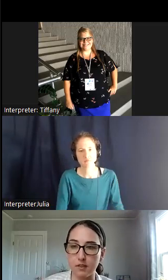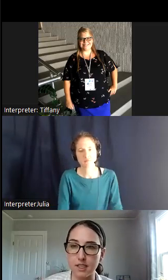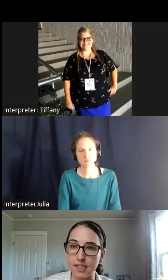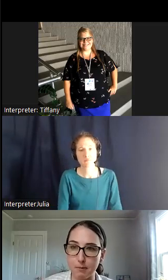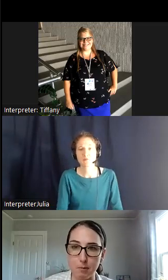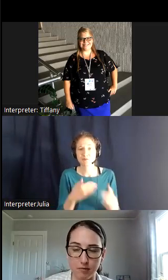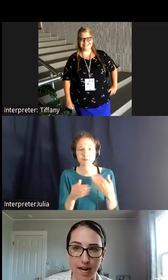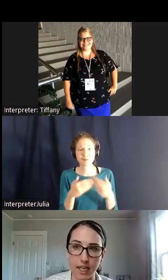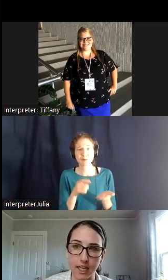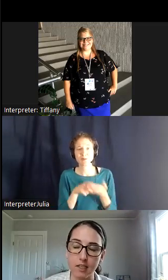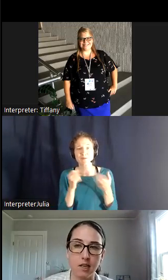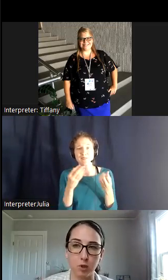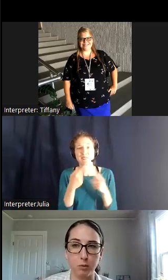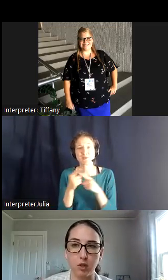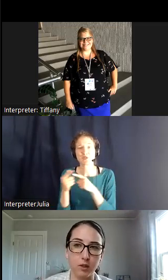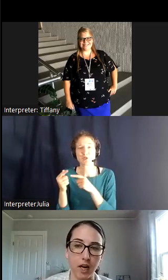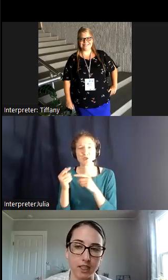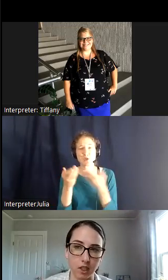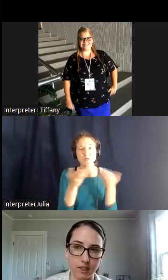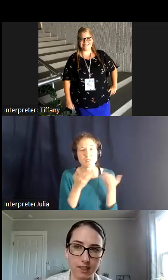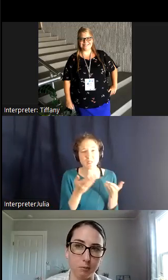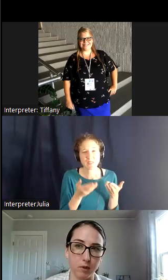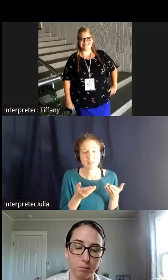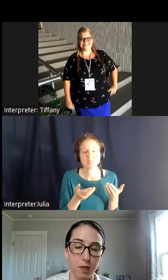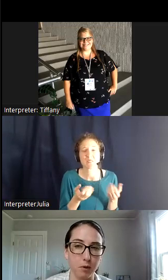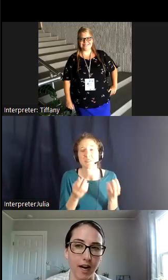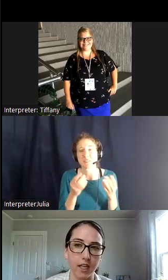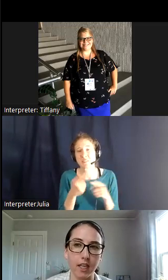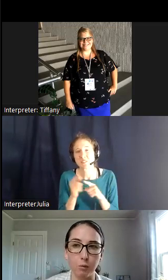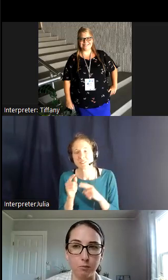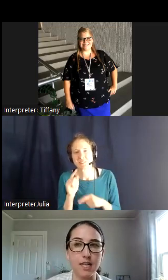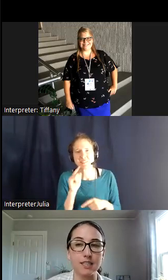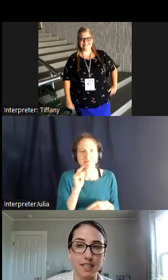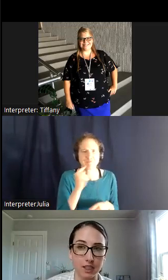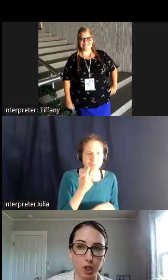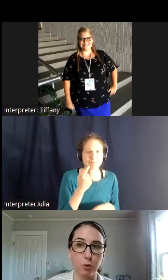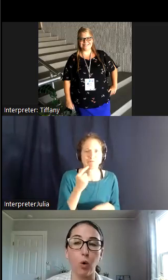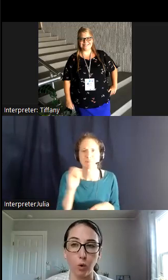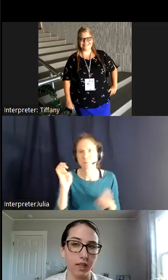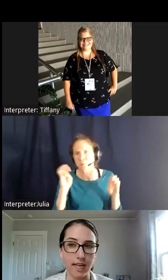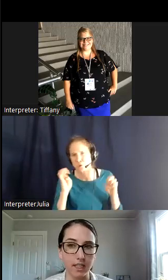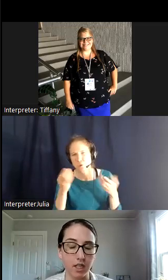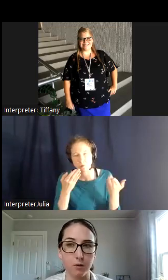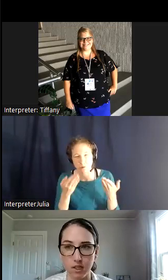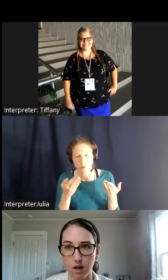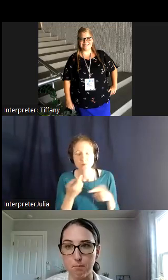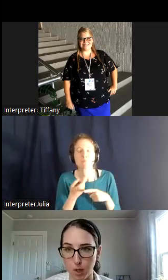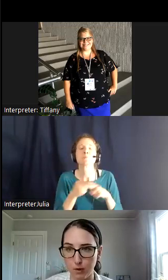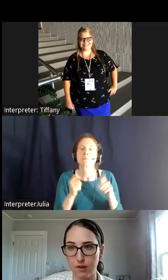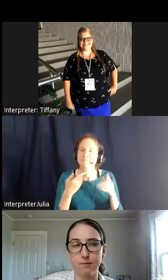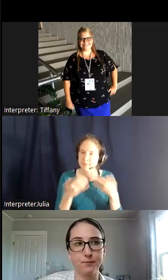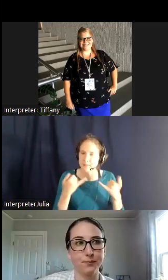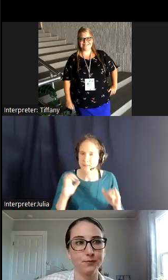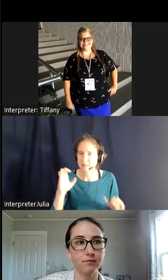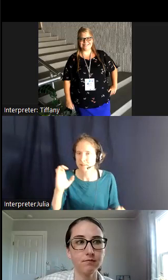multiple services to be provided, multiple of those crisis services to be provided, it would be a CSU or an ATU and not